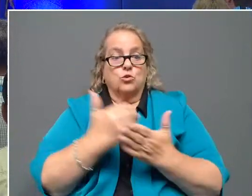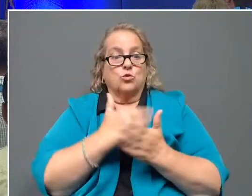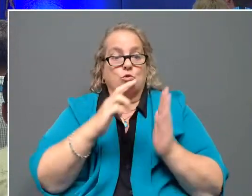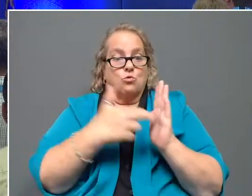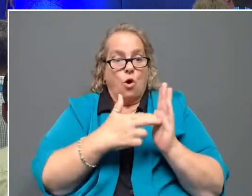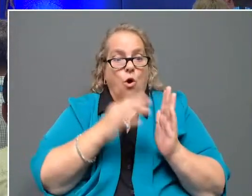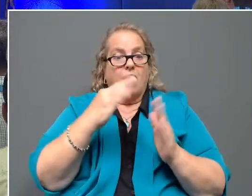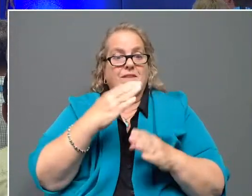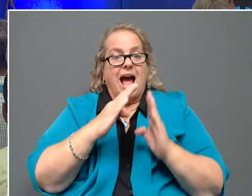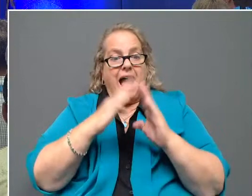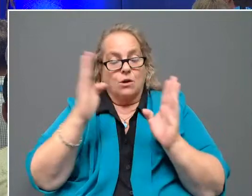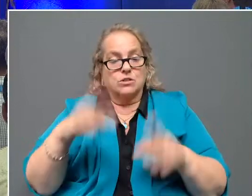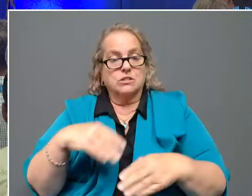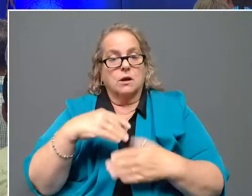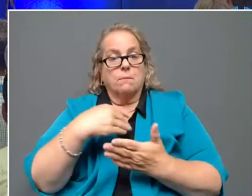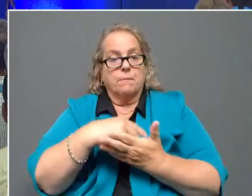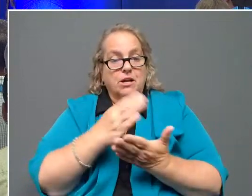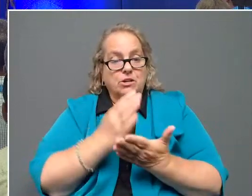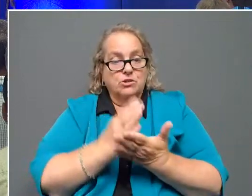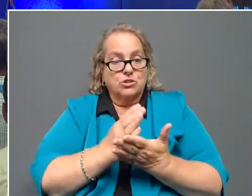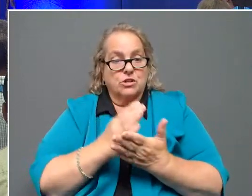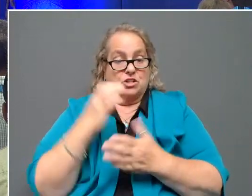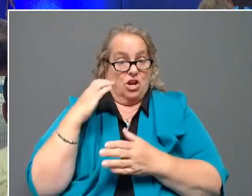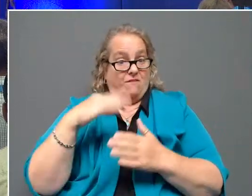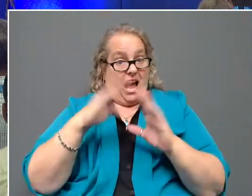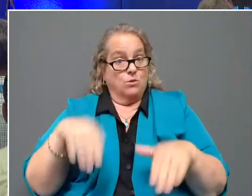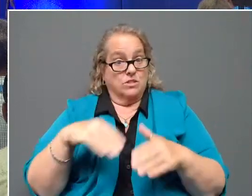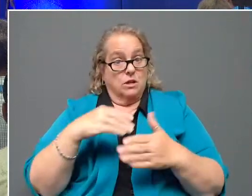to do even more so.